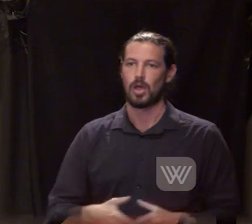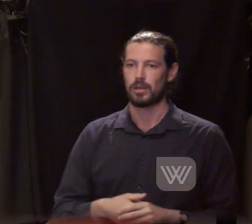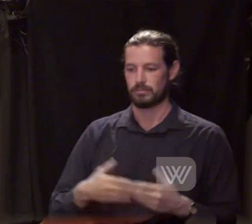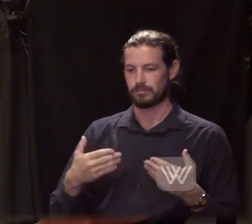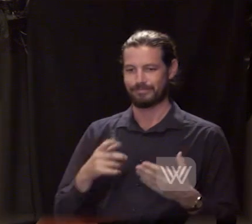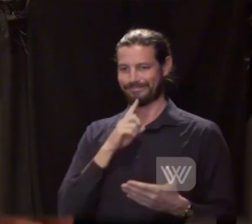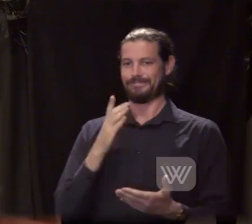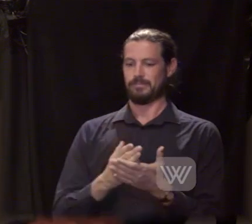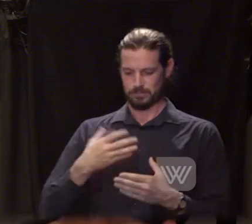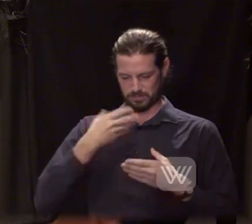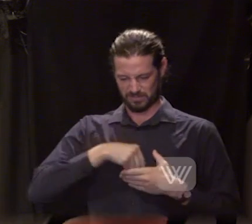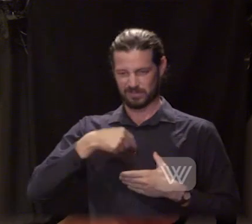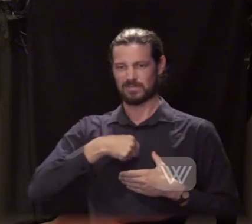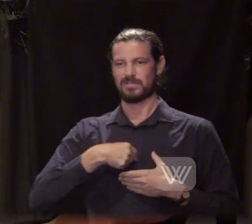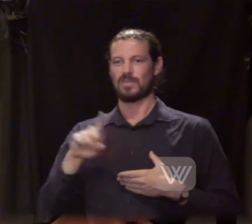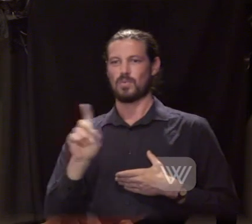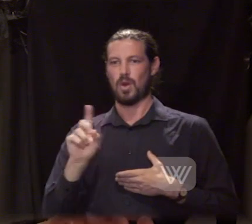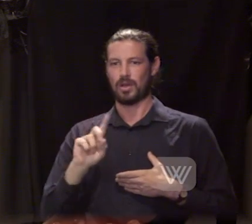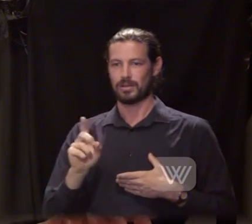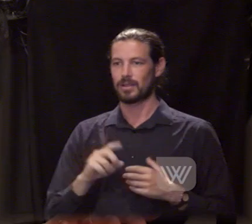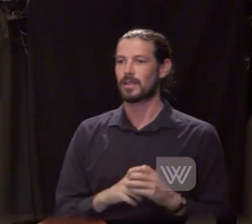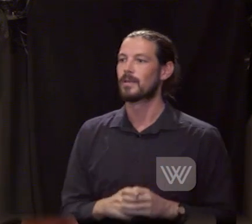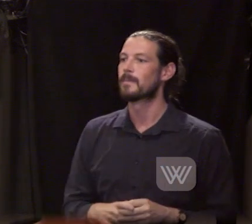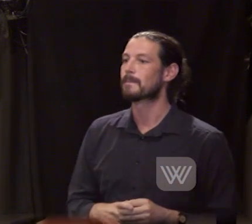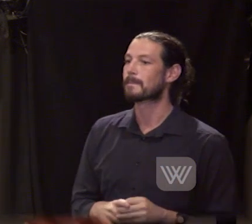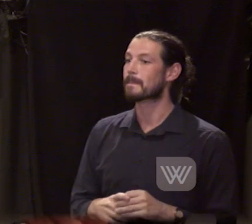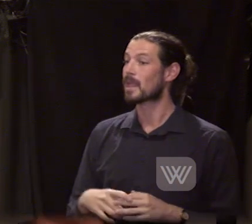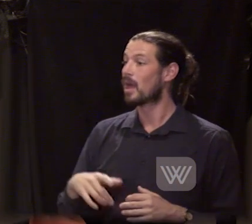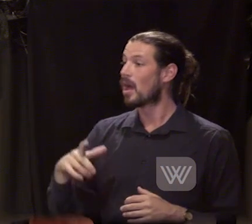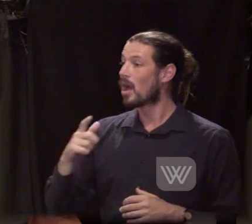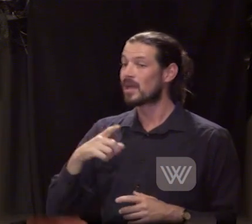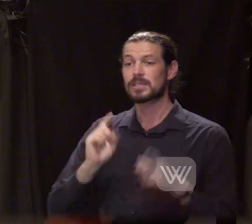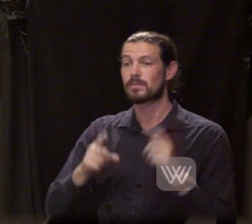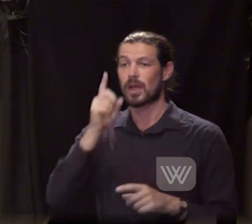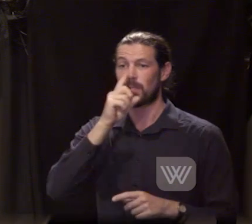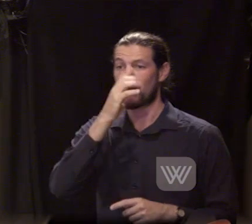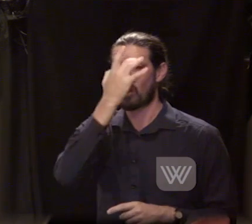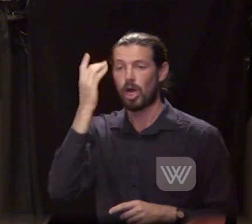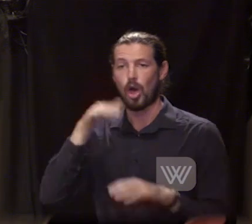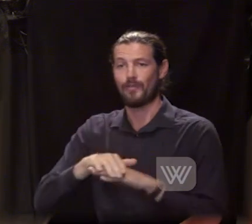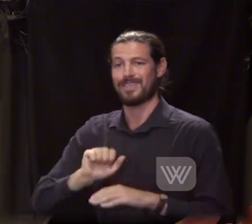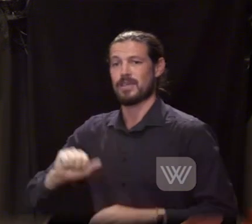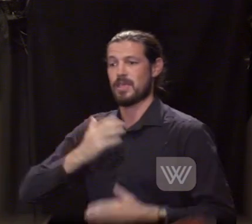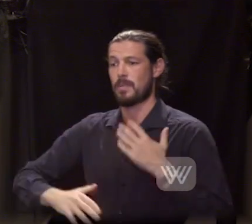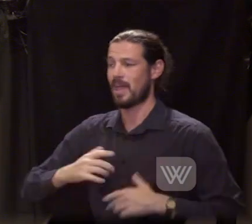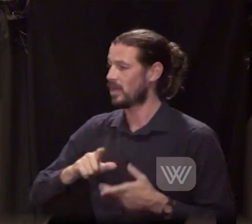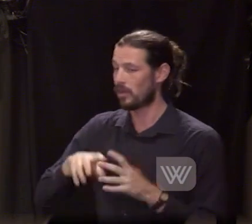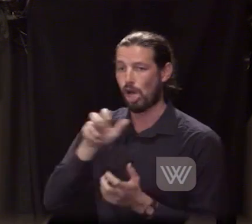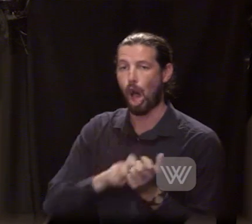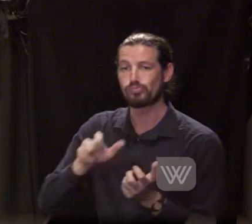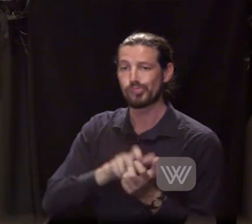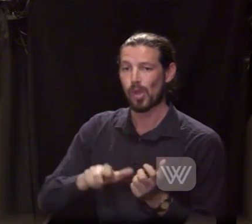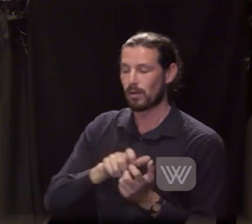you early on, because someone might not know that the way you chew your food really pisses them off, and it happens. Like, we always have